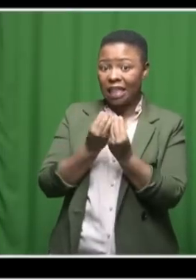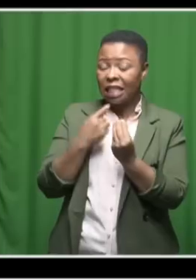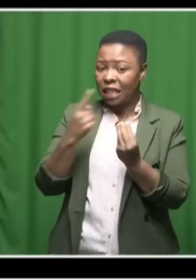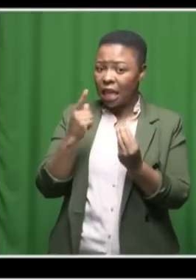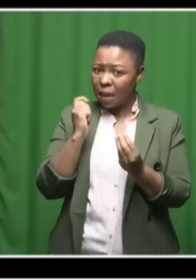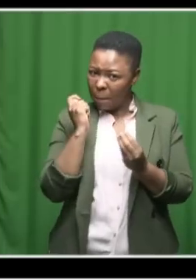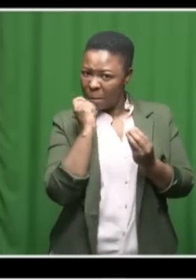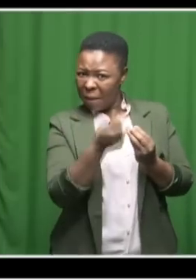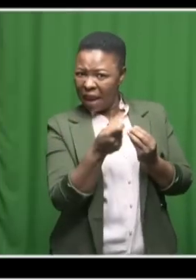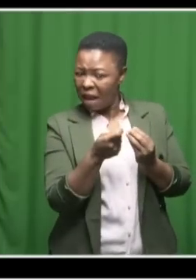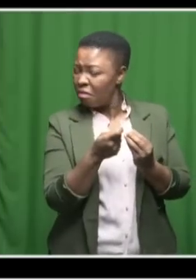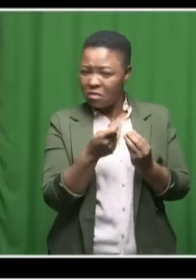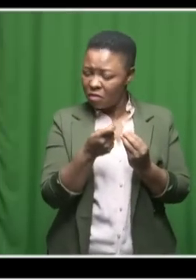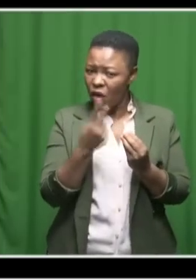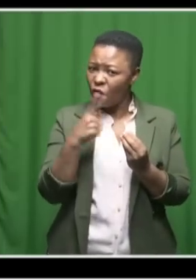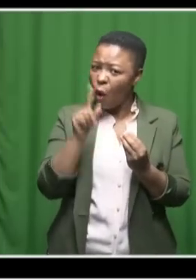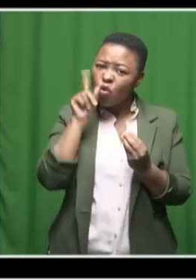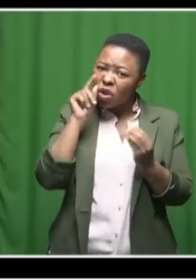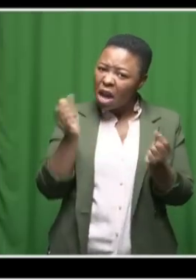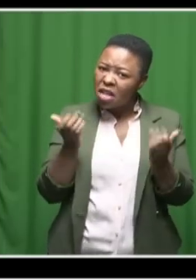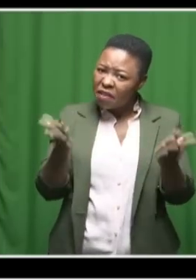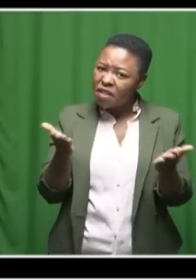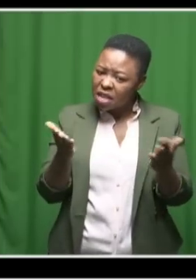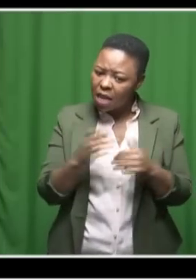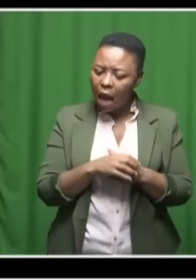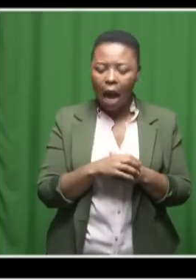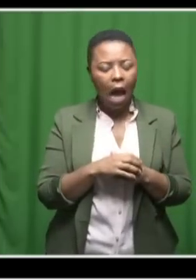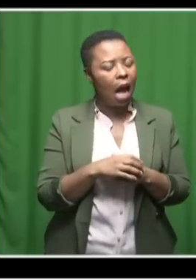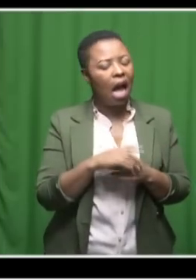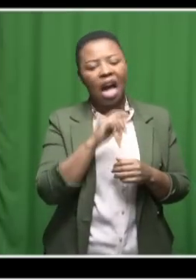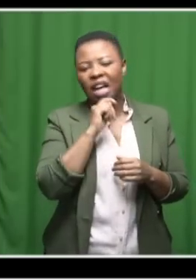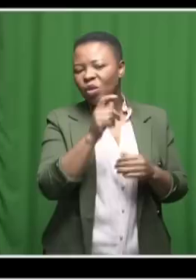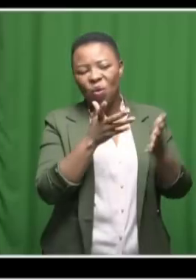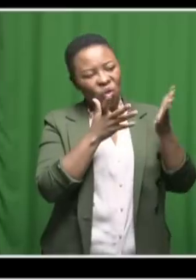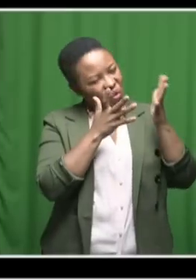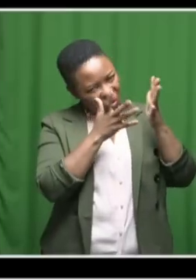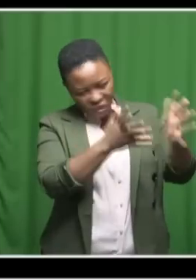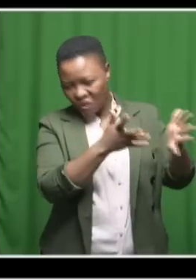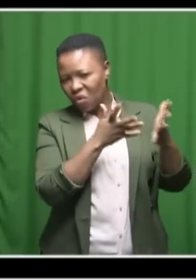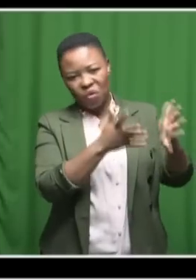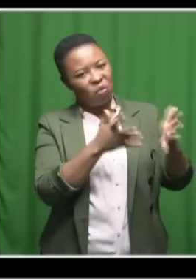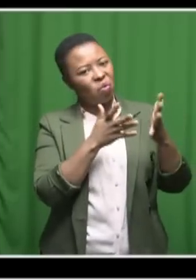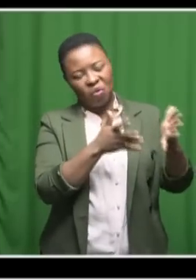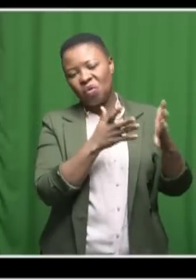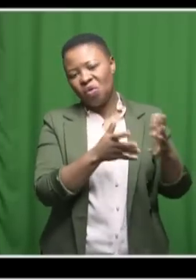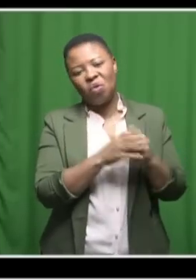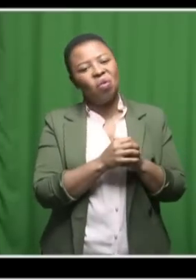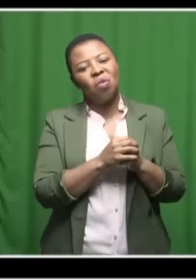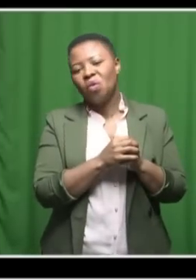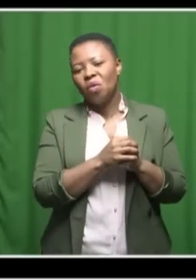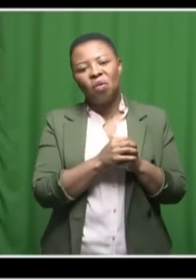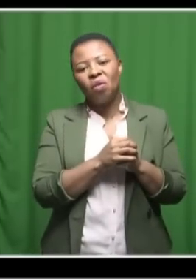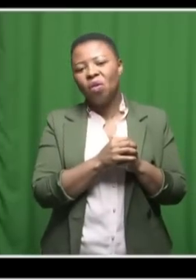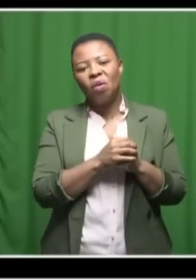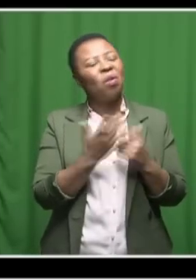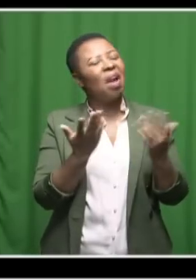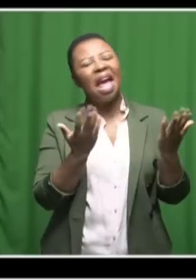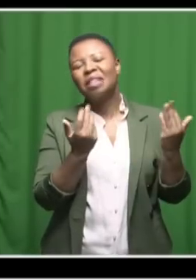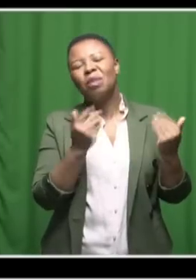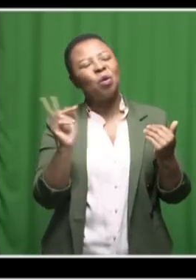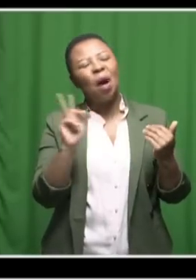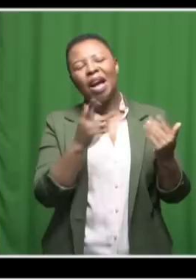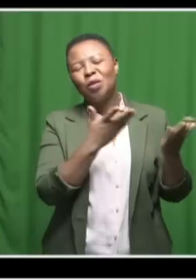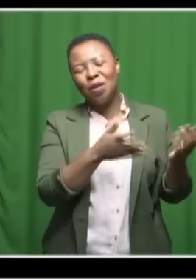for its blue Twitter service. That sounds just like Elon Musk. It sounds like him, doesn't it? Yeah. Like totally what you'd expect him to